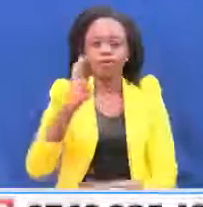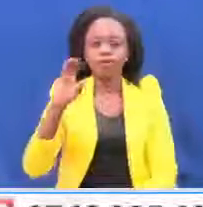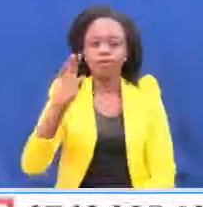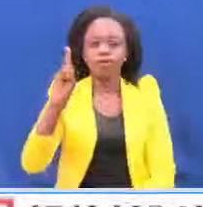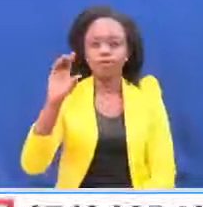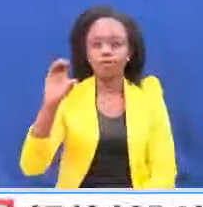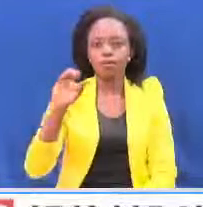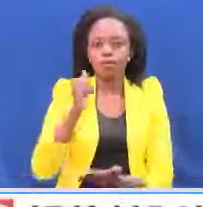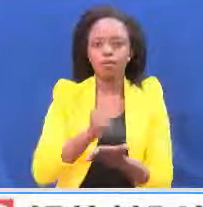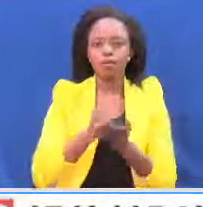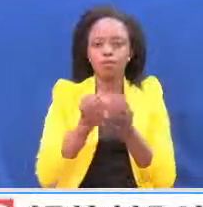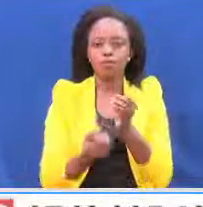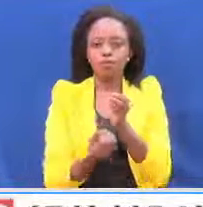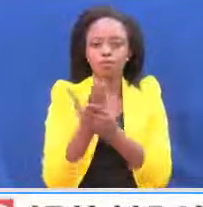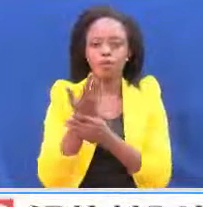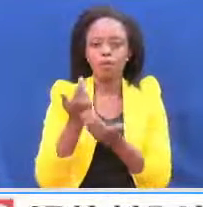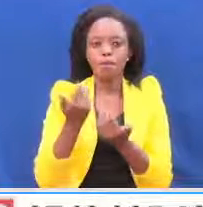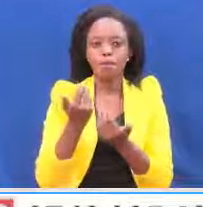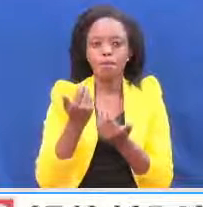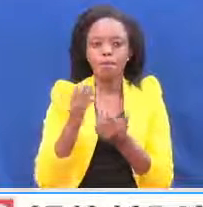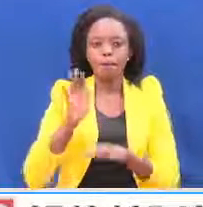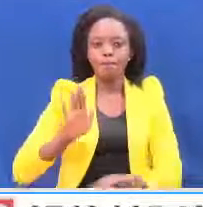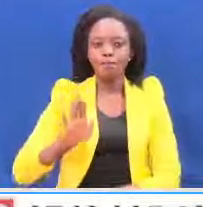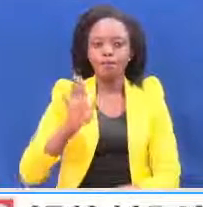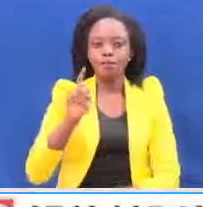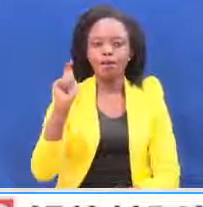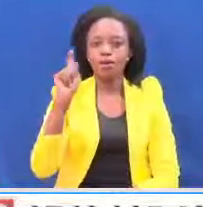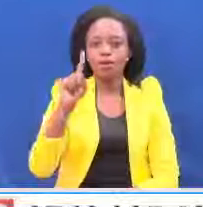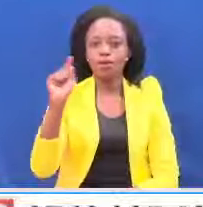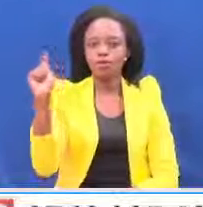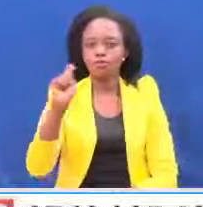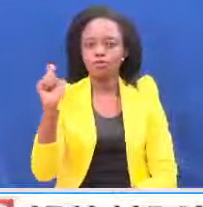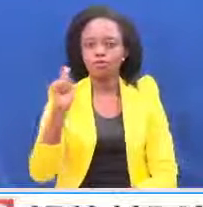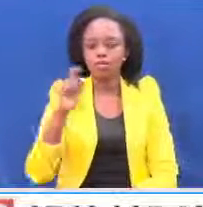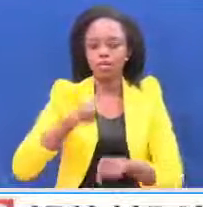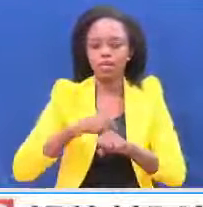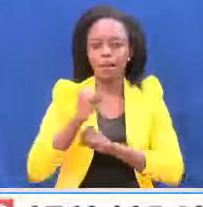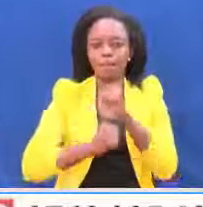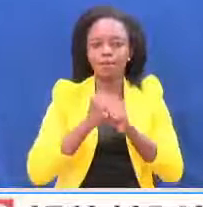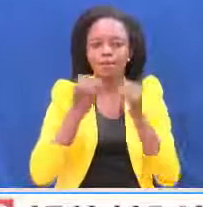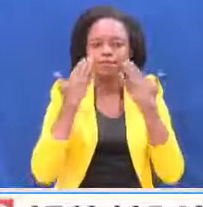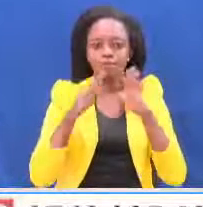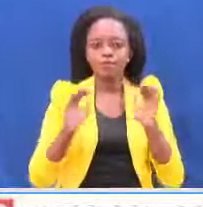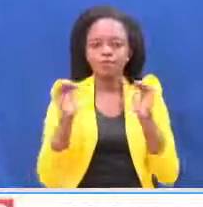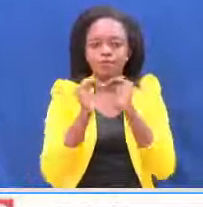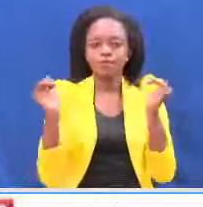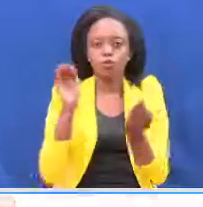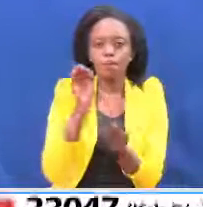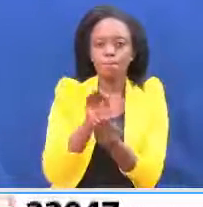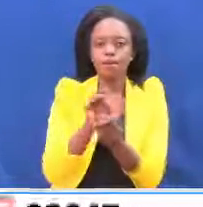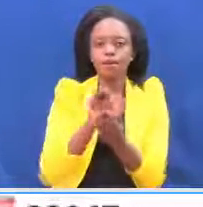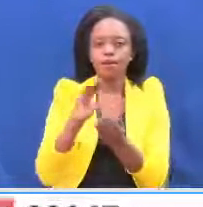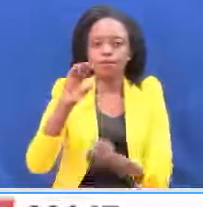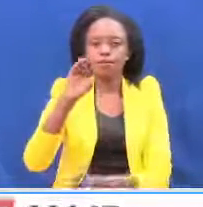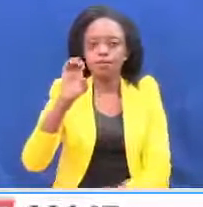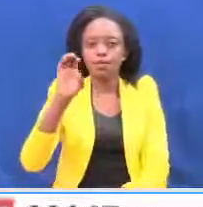will help it grow its balance sheet to 1 trillion shillings by end of the year. Now, this is according to Equity Bank CEO